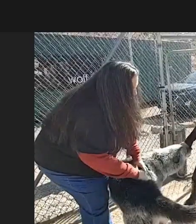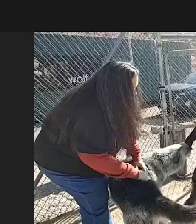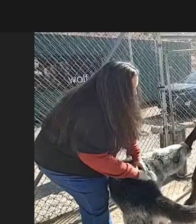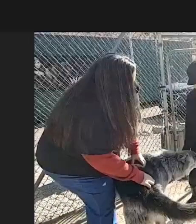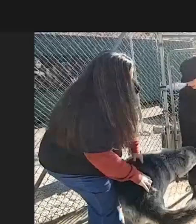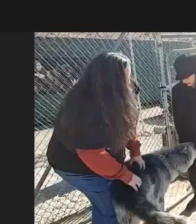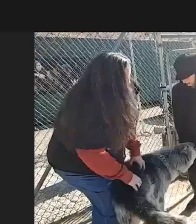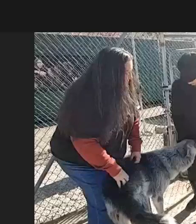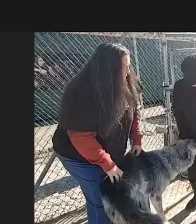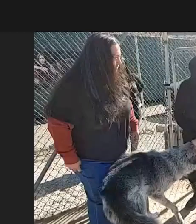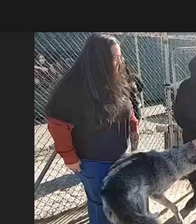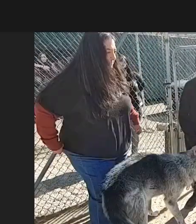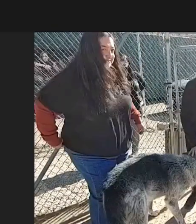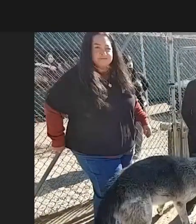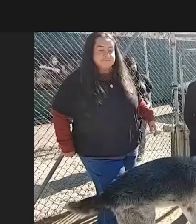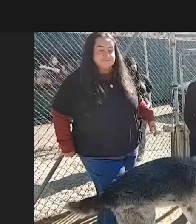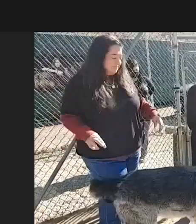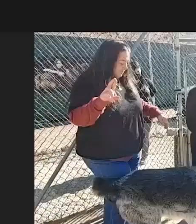So,